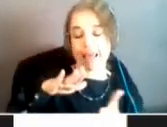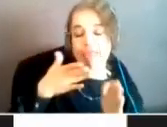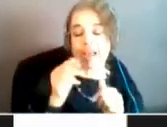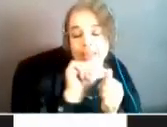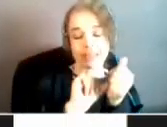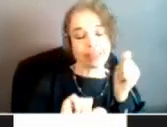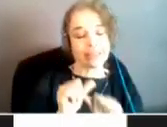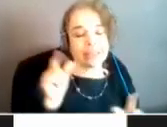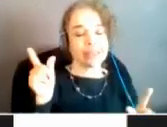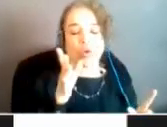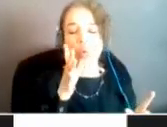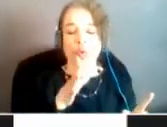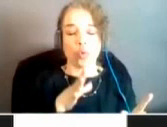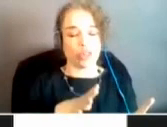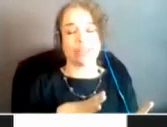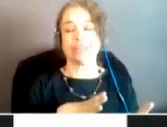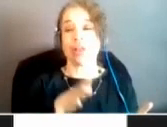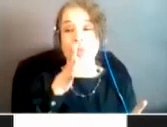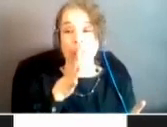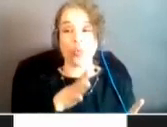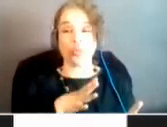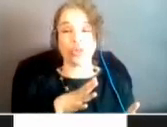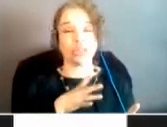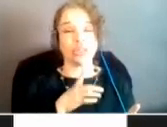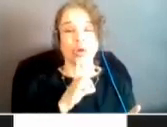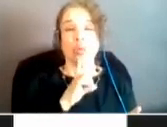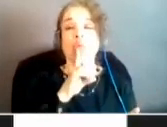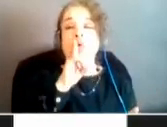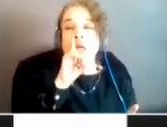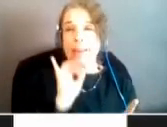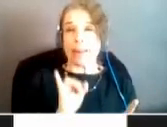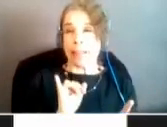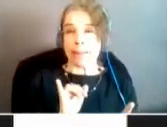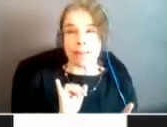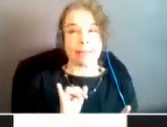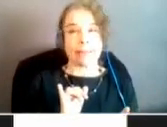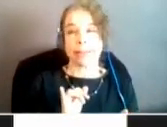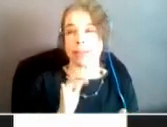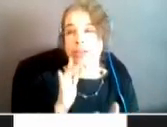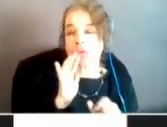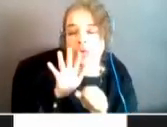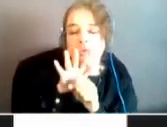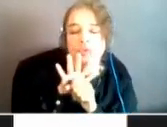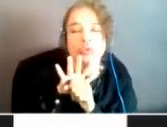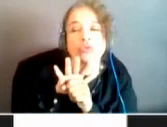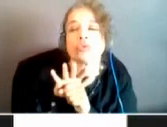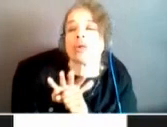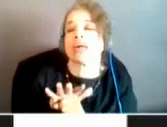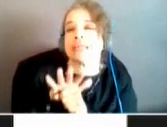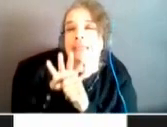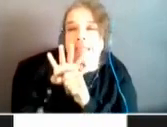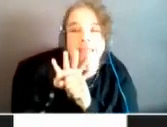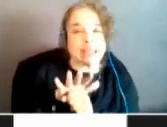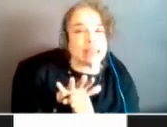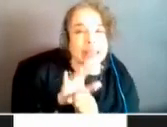And she was, you know, really just so stressed, and